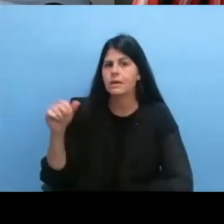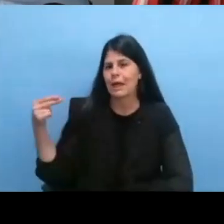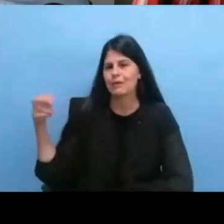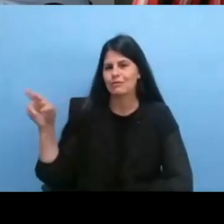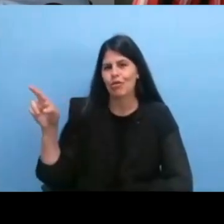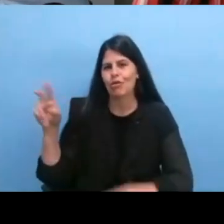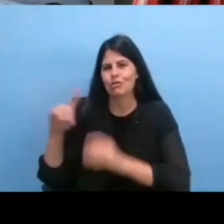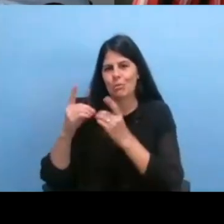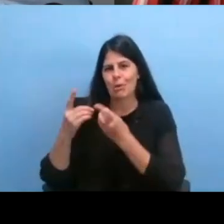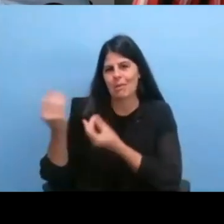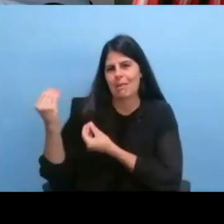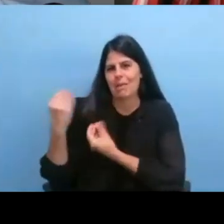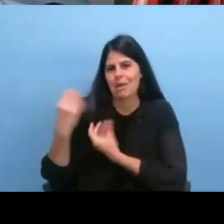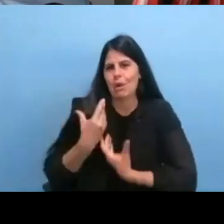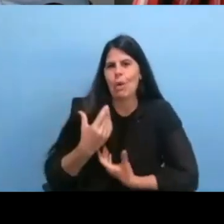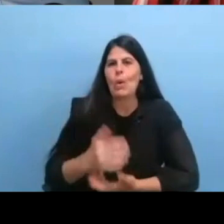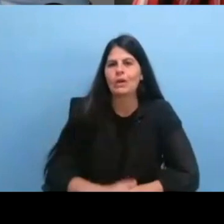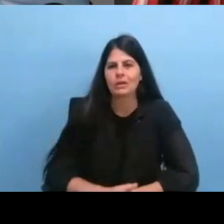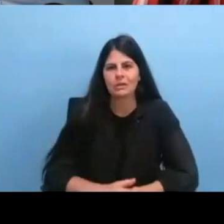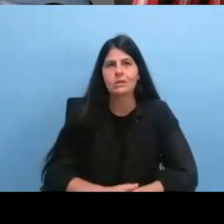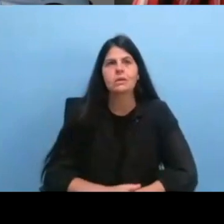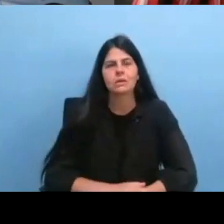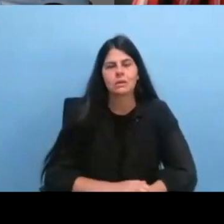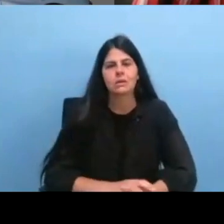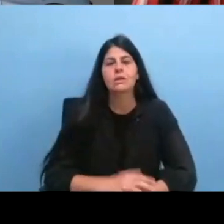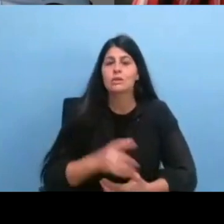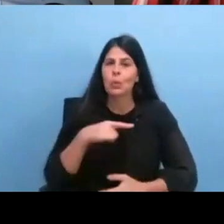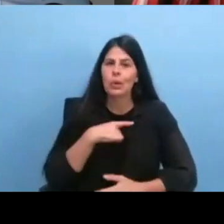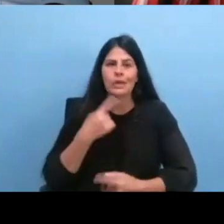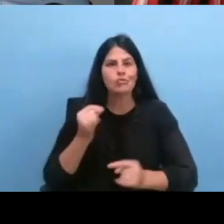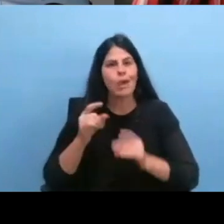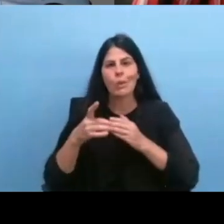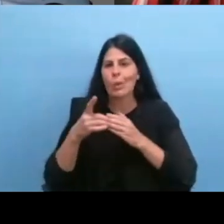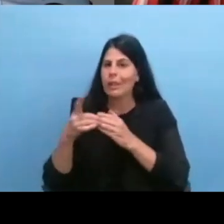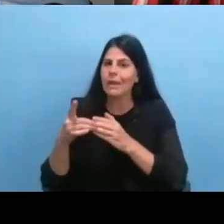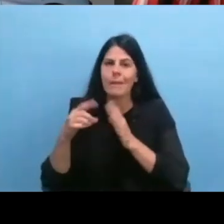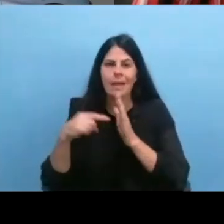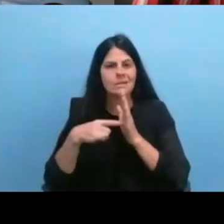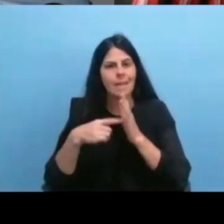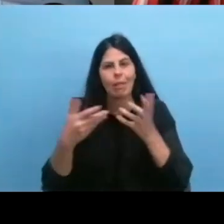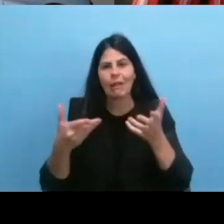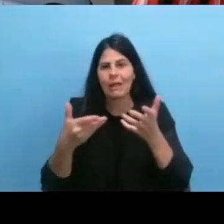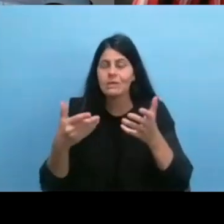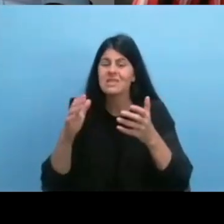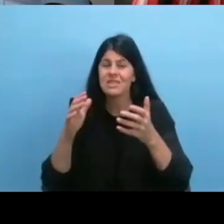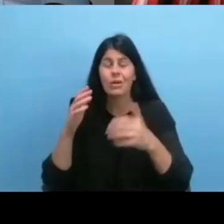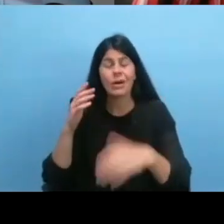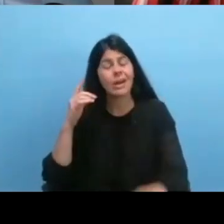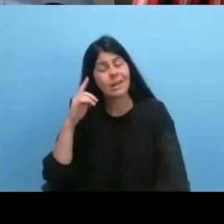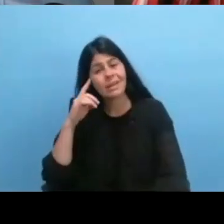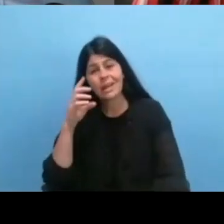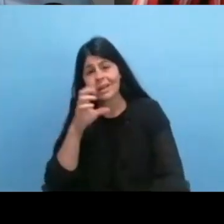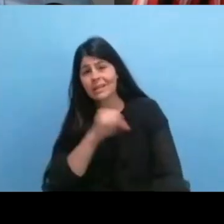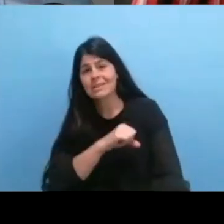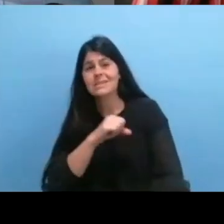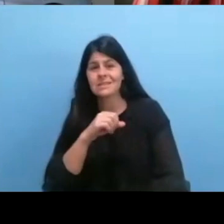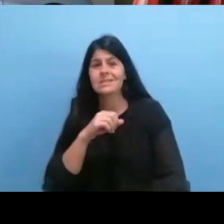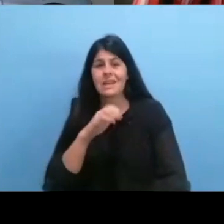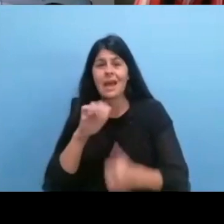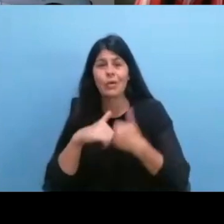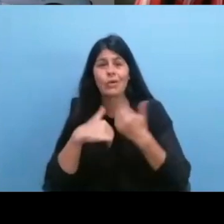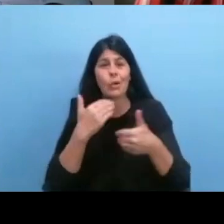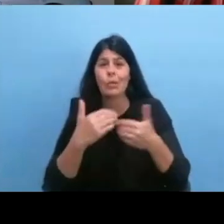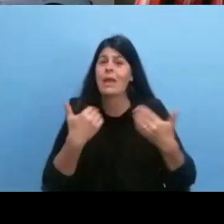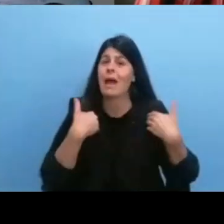So we are trying to lead by example here, and it sounds like that's the way to go about it, because we have plenty of lawyers that are involved over here.